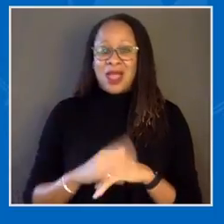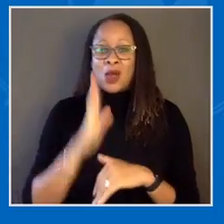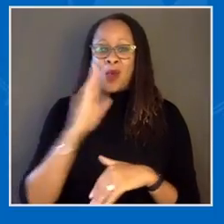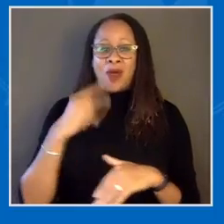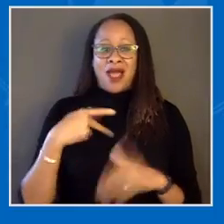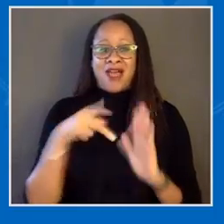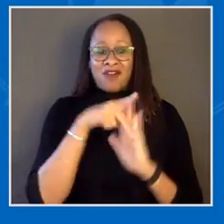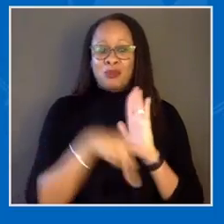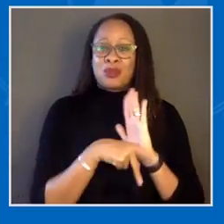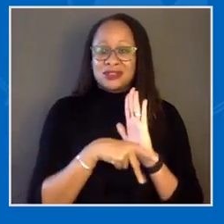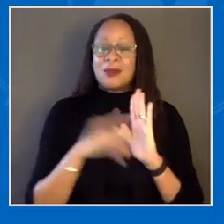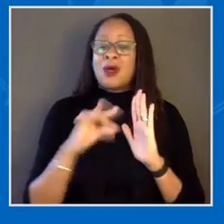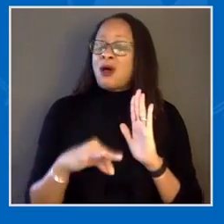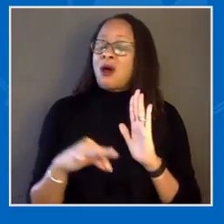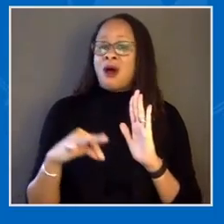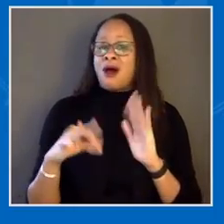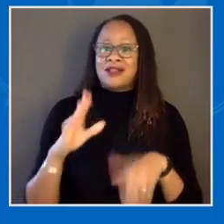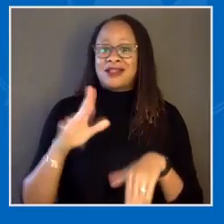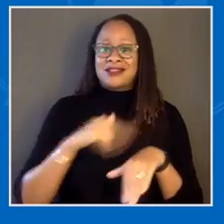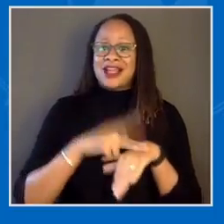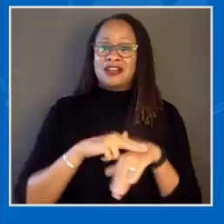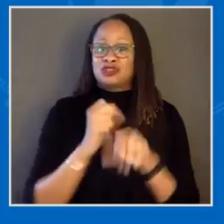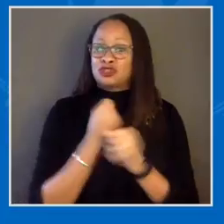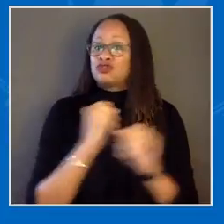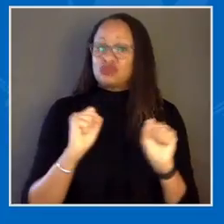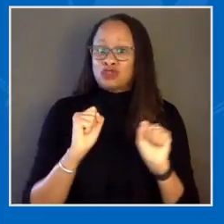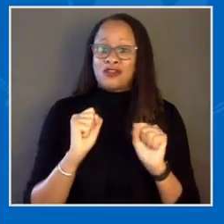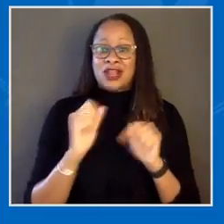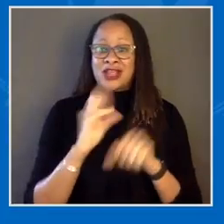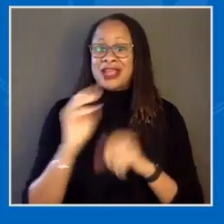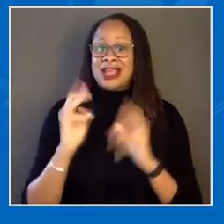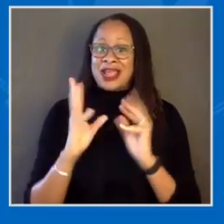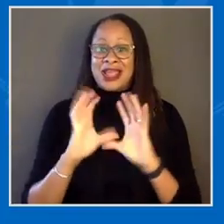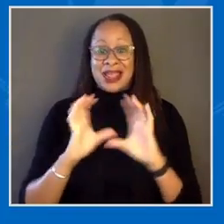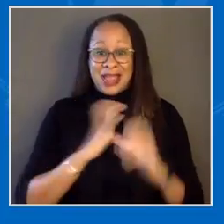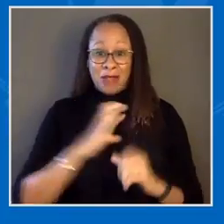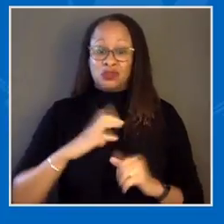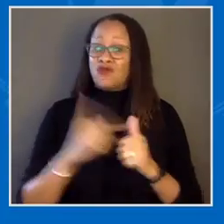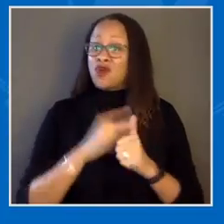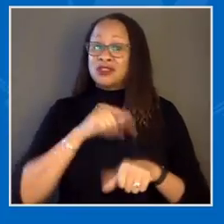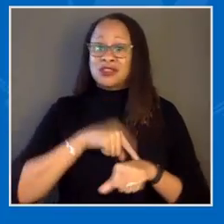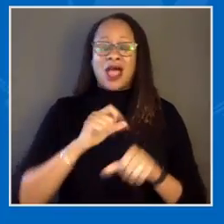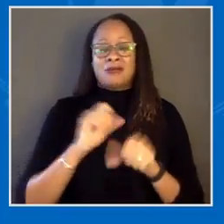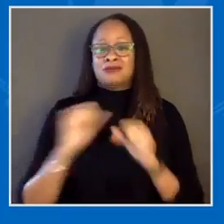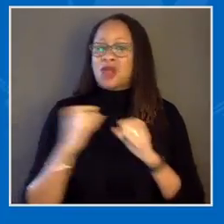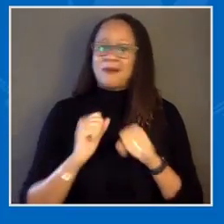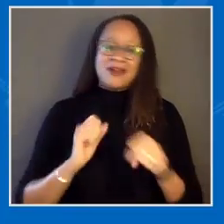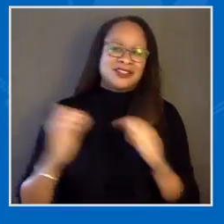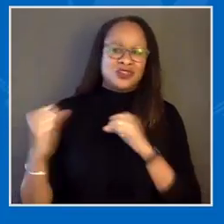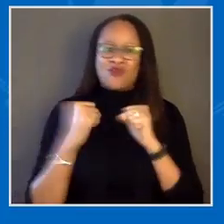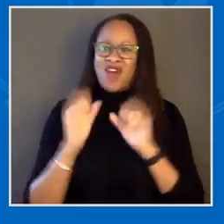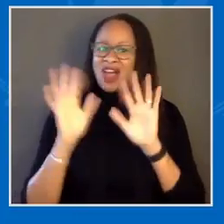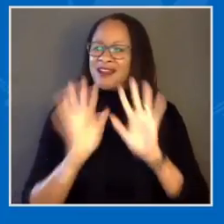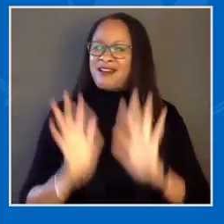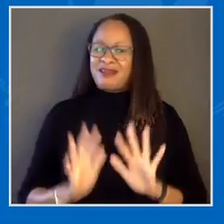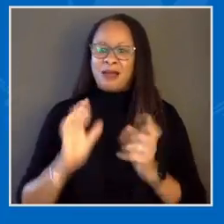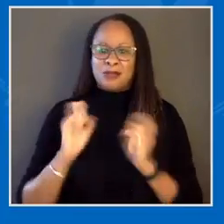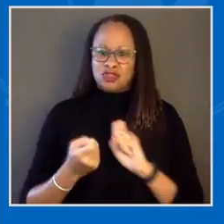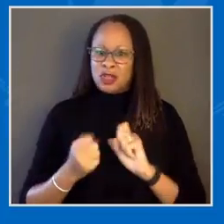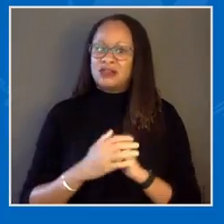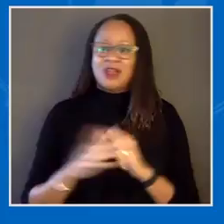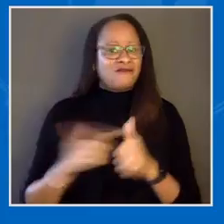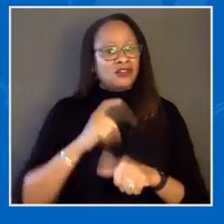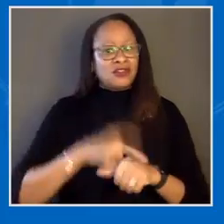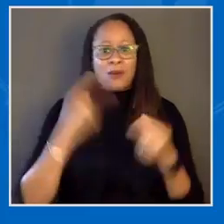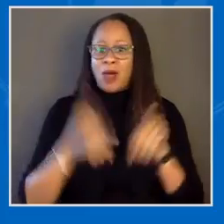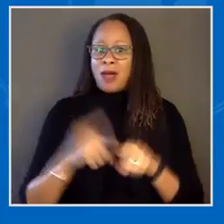Security Council whose full-time job is to fight climate change. For the first time ever, that will occur. And my